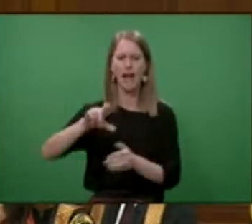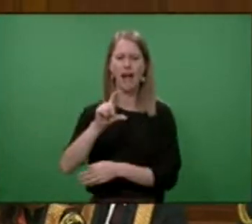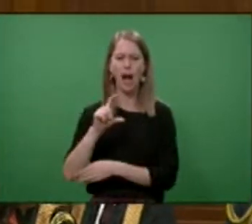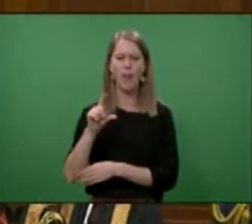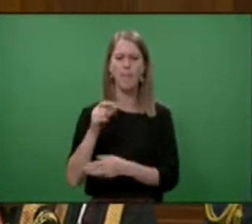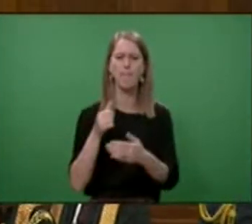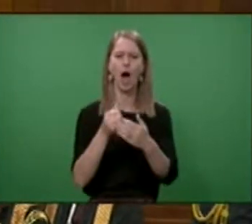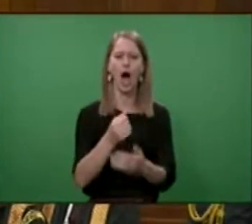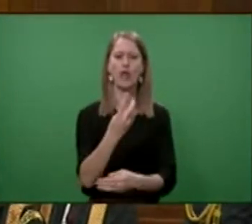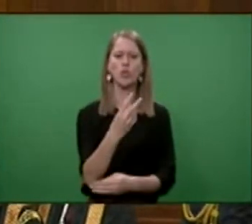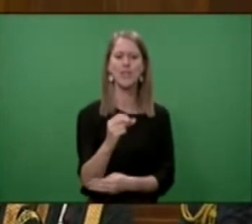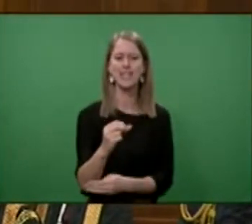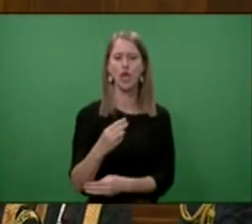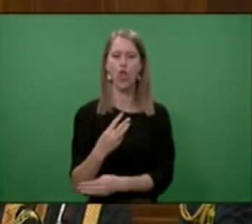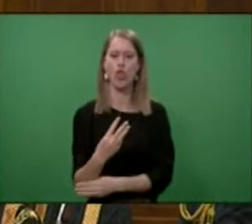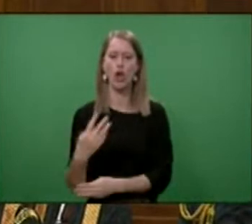2035.